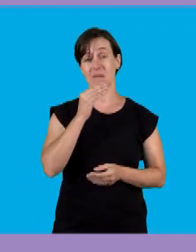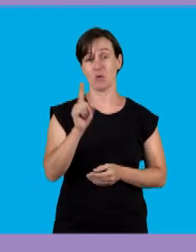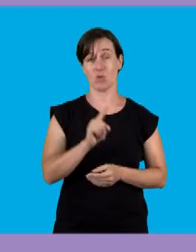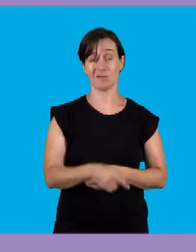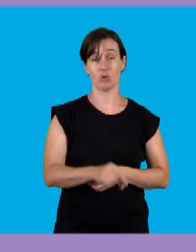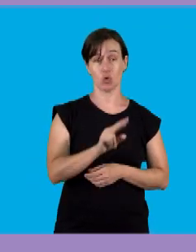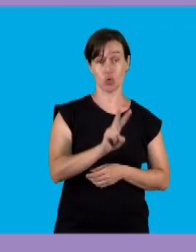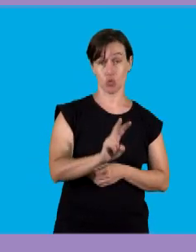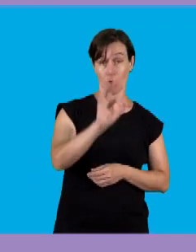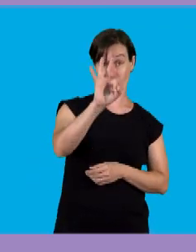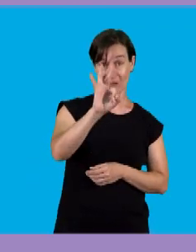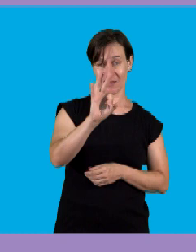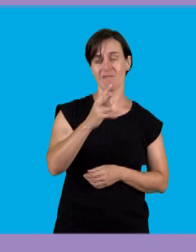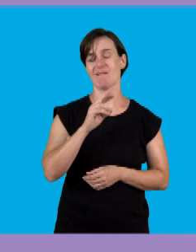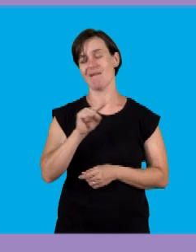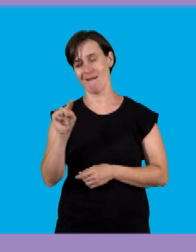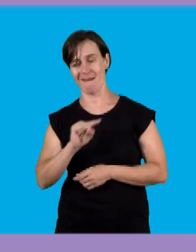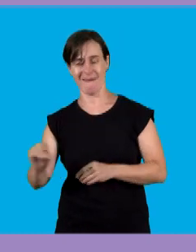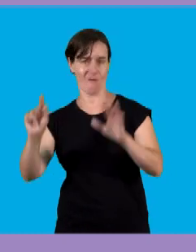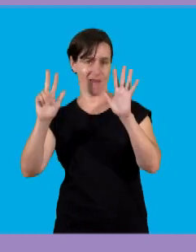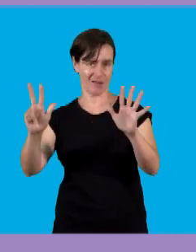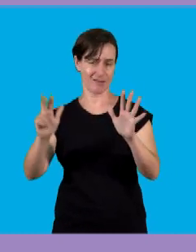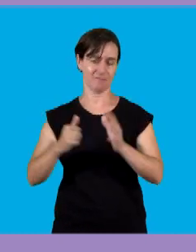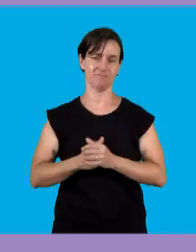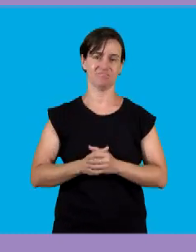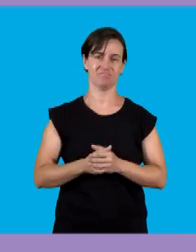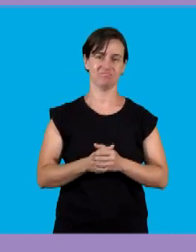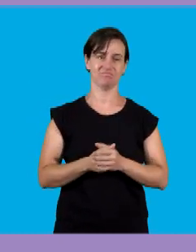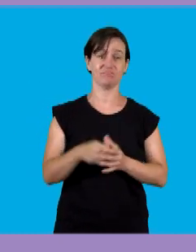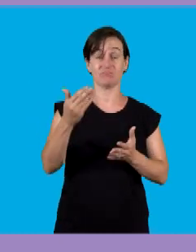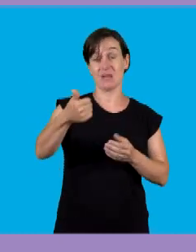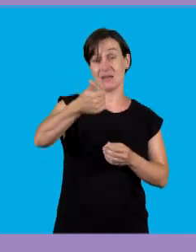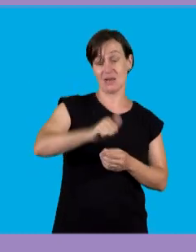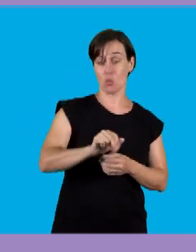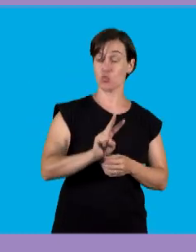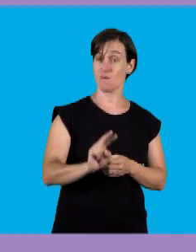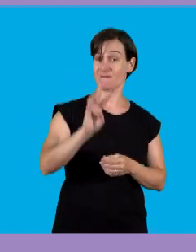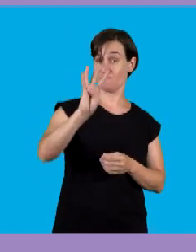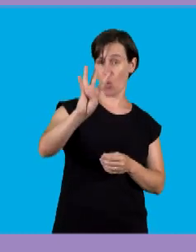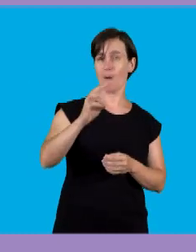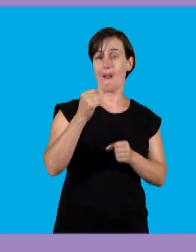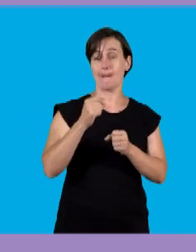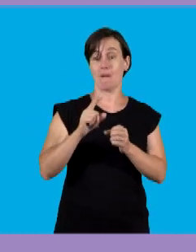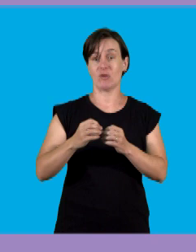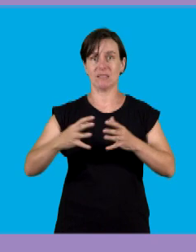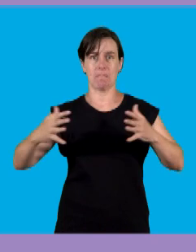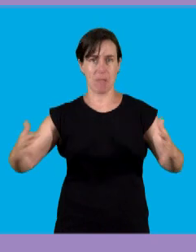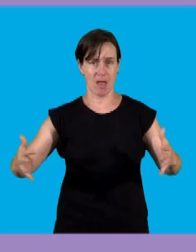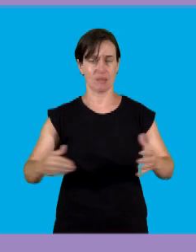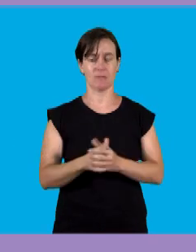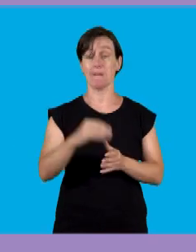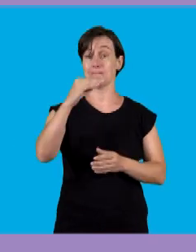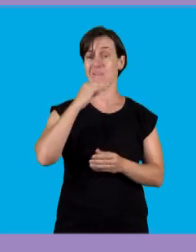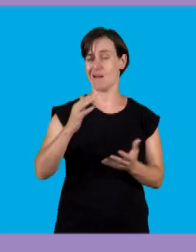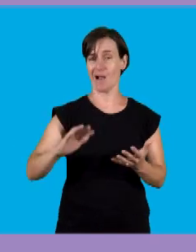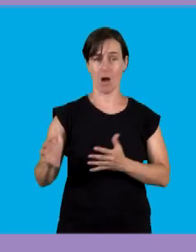2 exponent 3 is equals to 8. What about this next one? Let's just expand it. So we